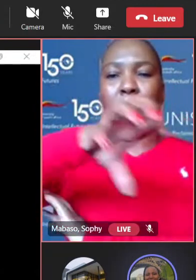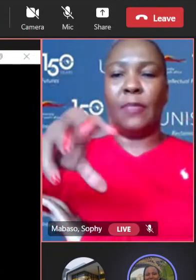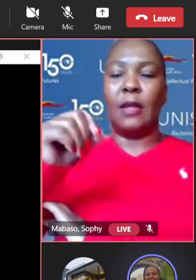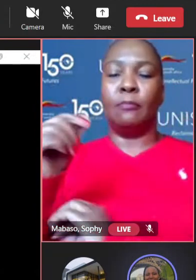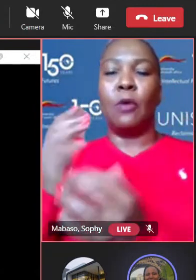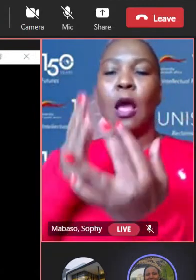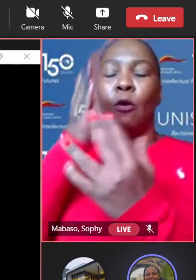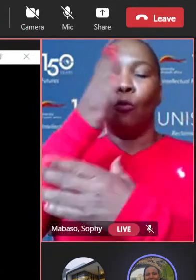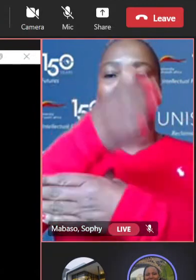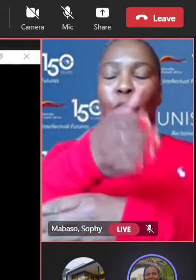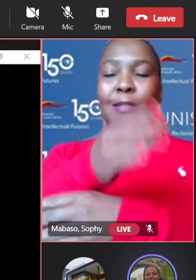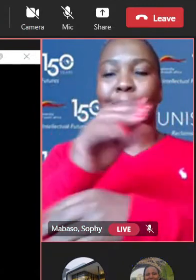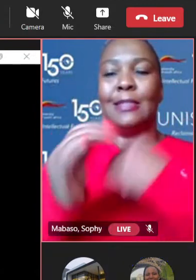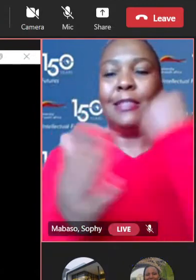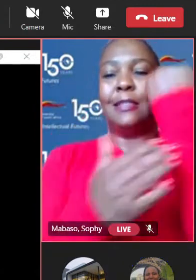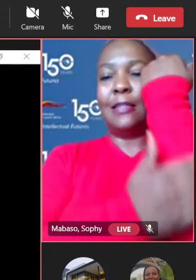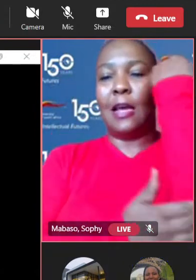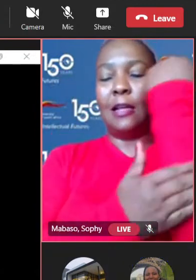including one in Ethiopia.